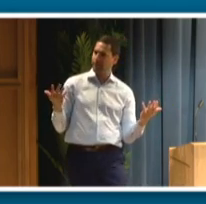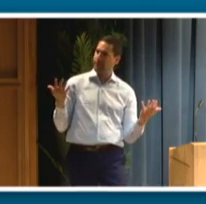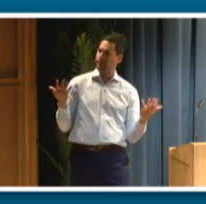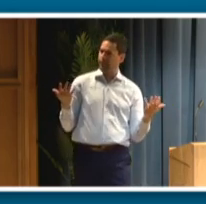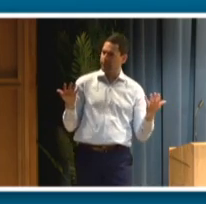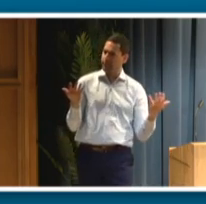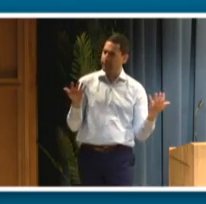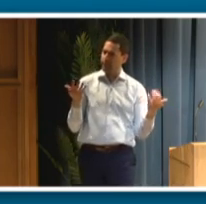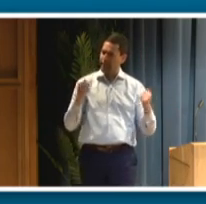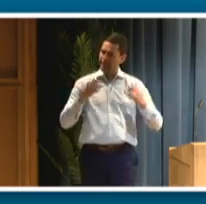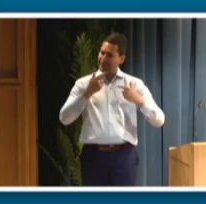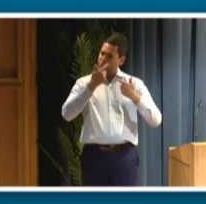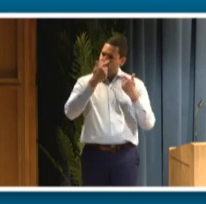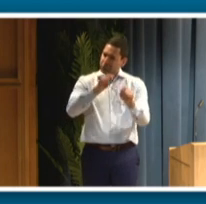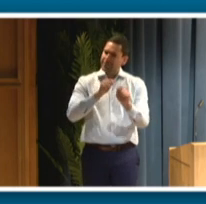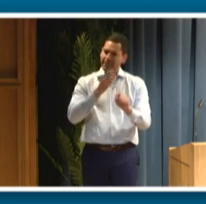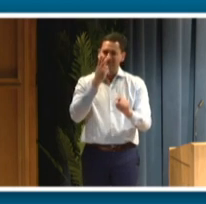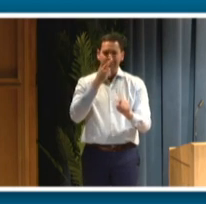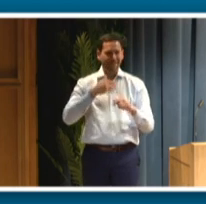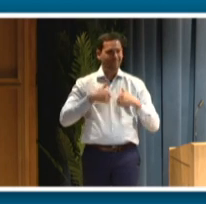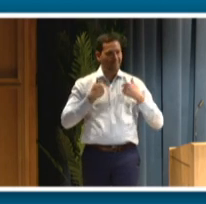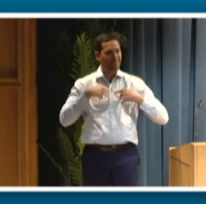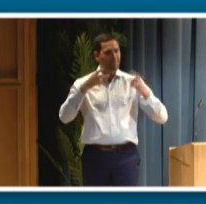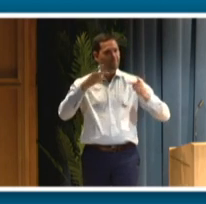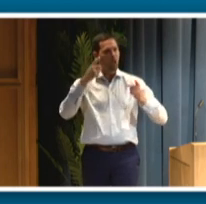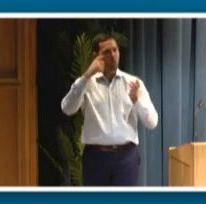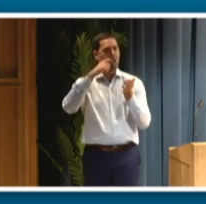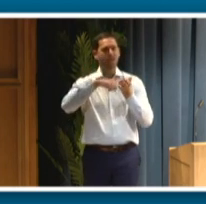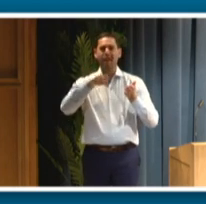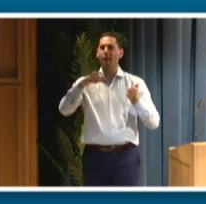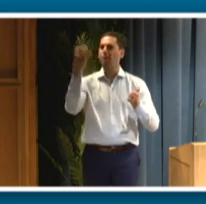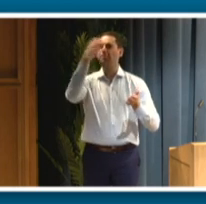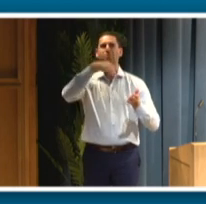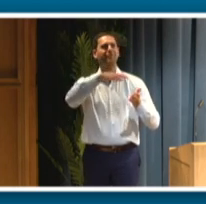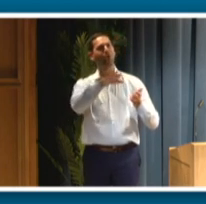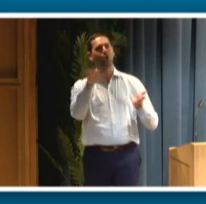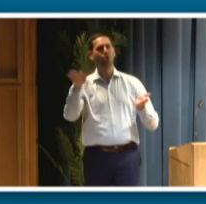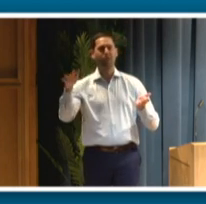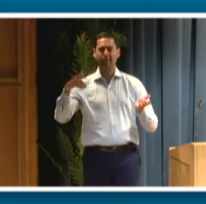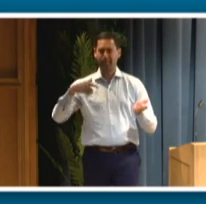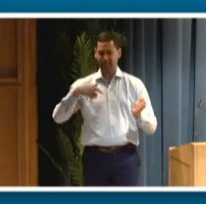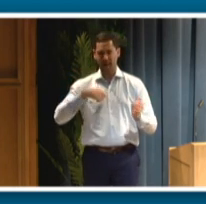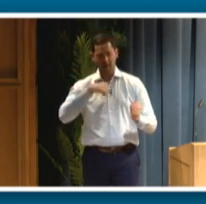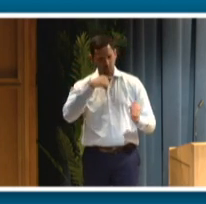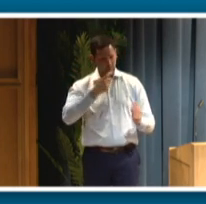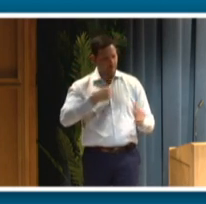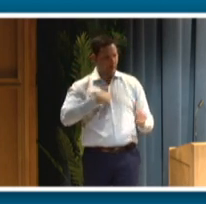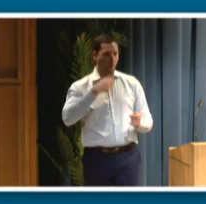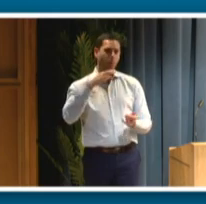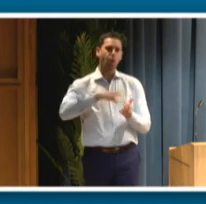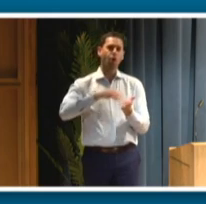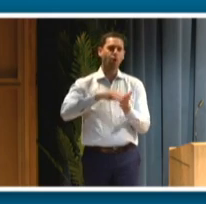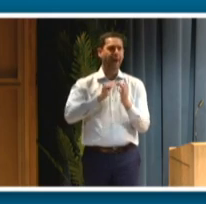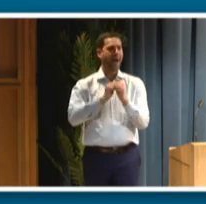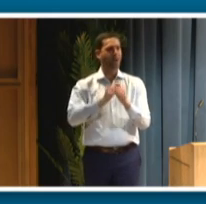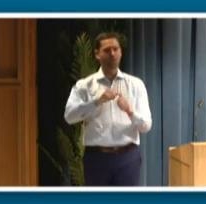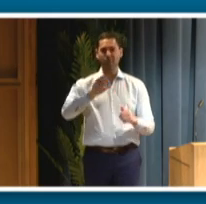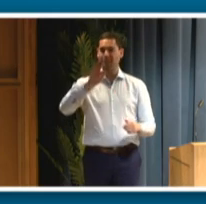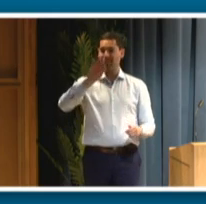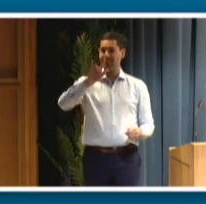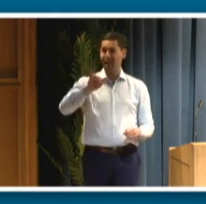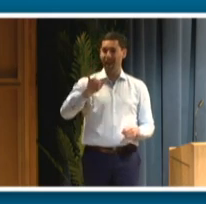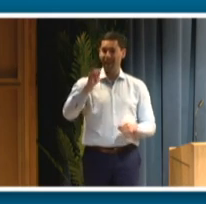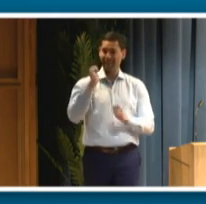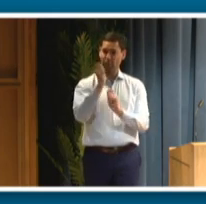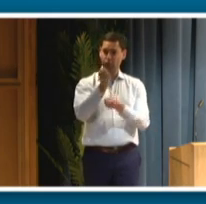an interesting thing to yeah. hear, to see all these kids. And I say, oh, I think I'm going to learn how to fly fish. And then they're all like, you should, because we all do.